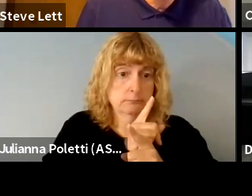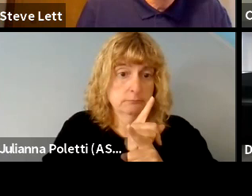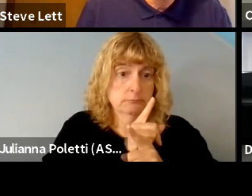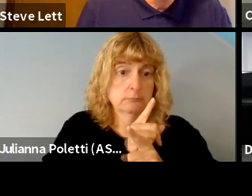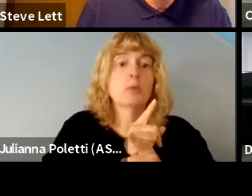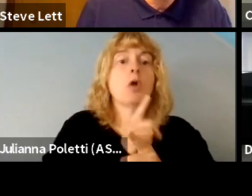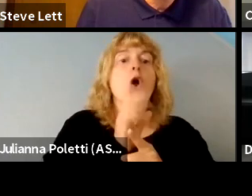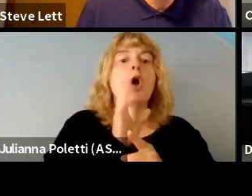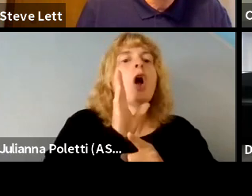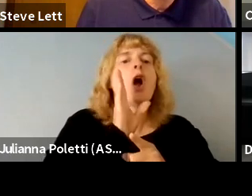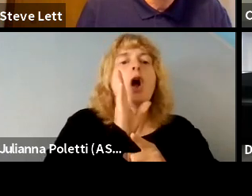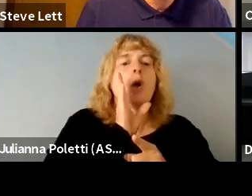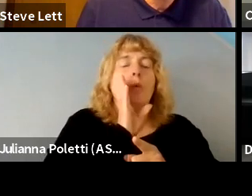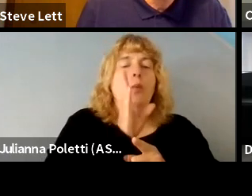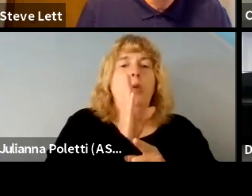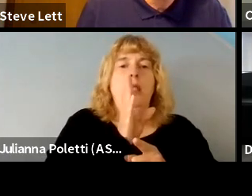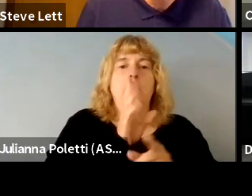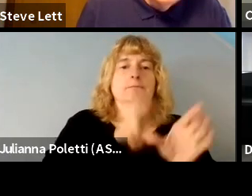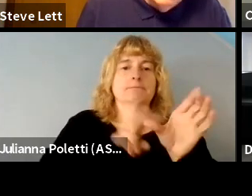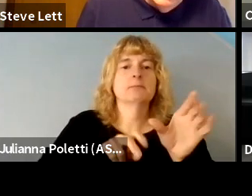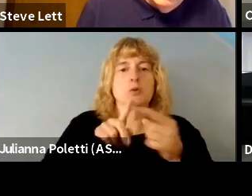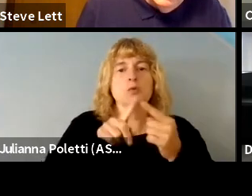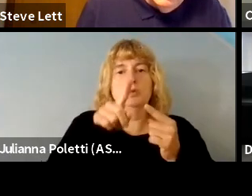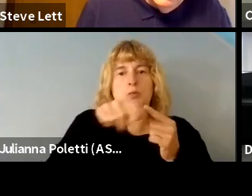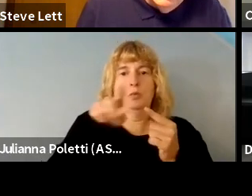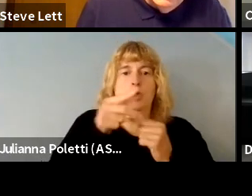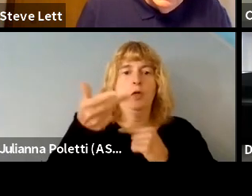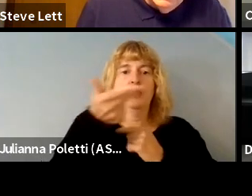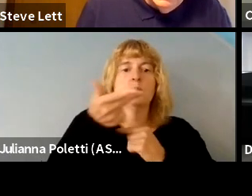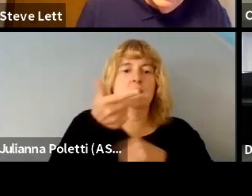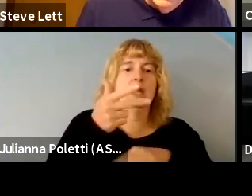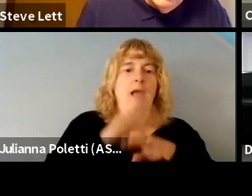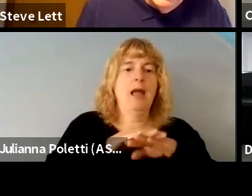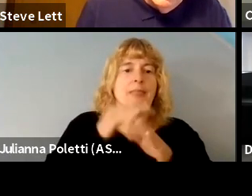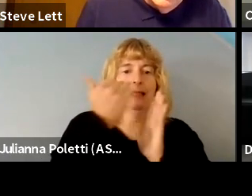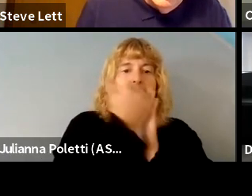I'm going to defer to the other three that are on the list.